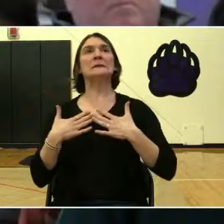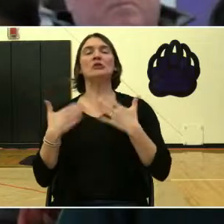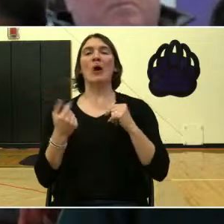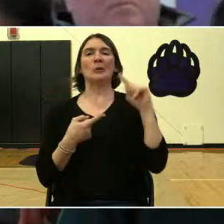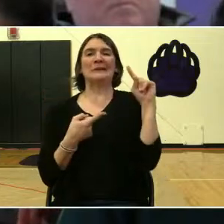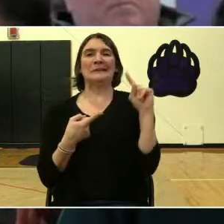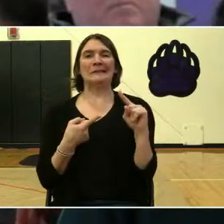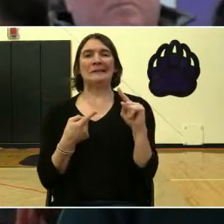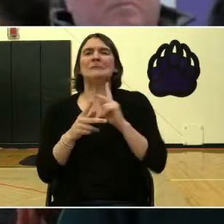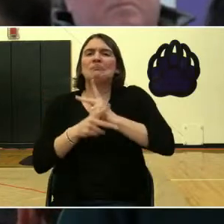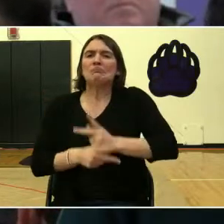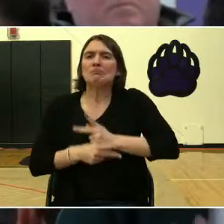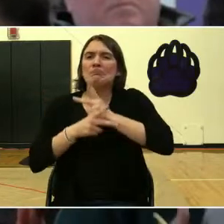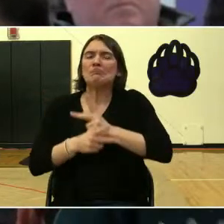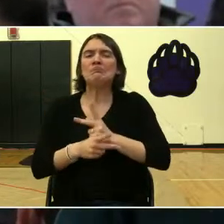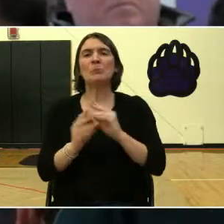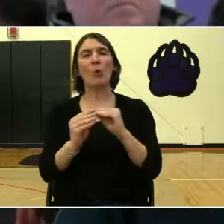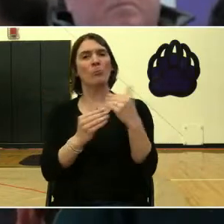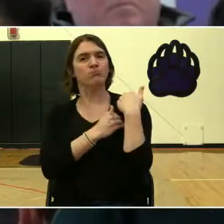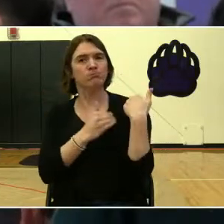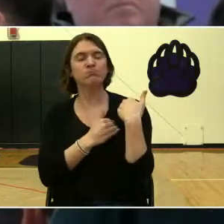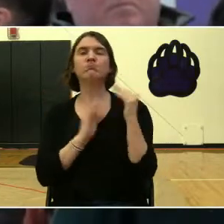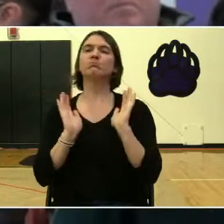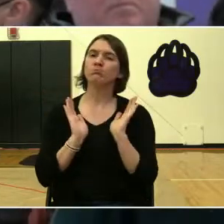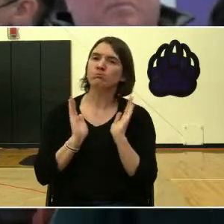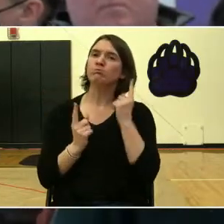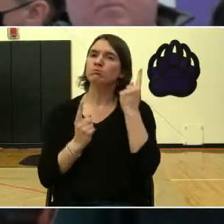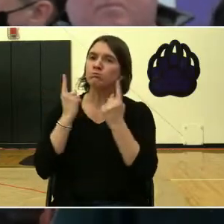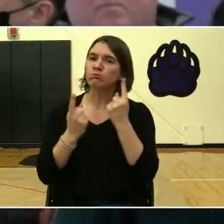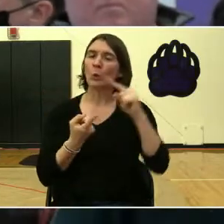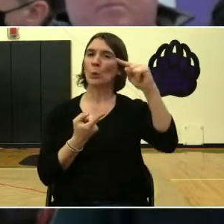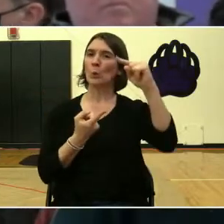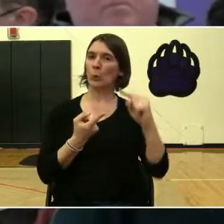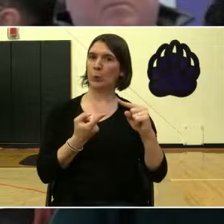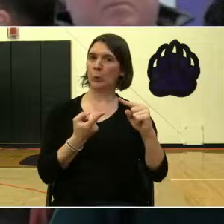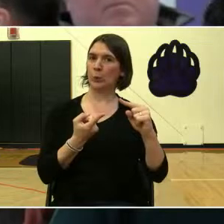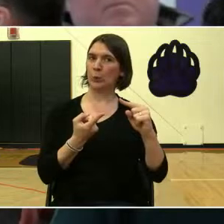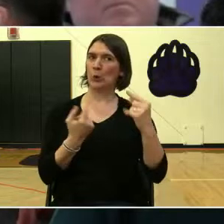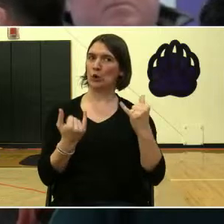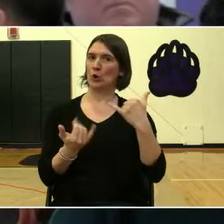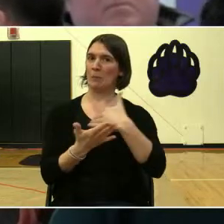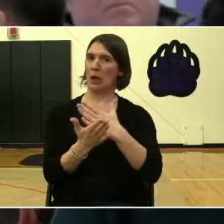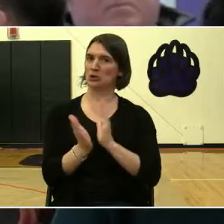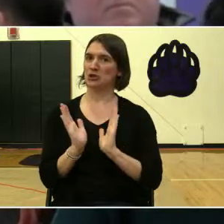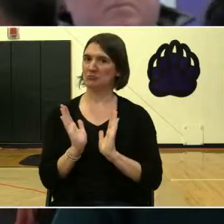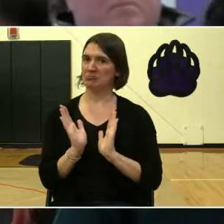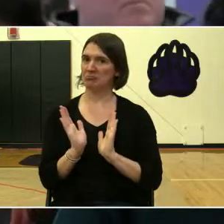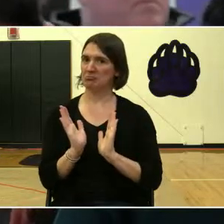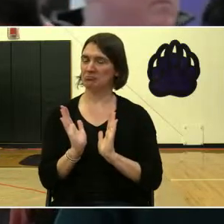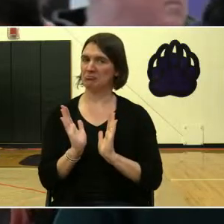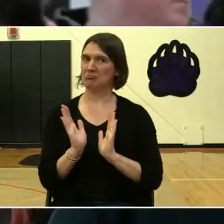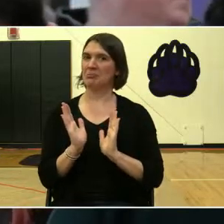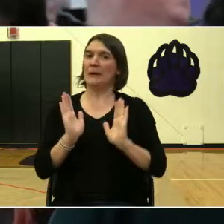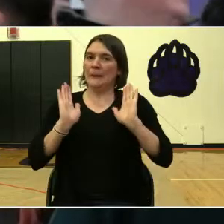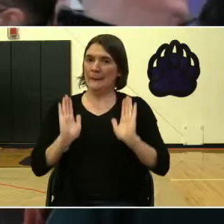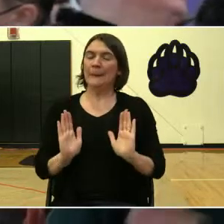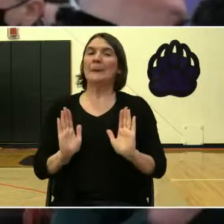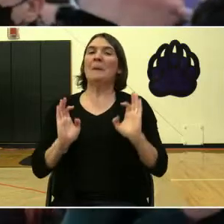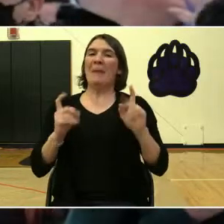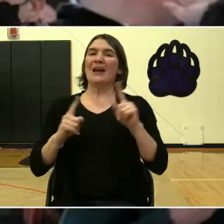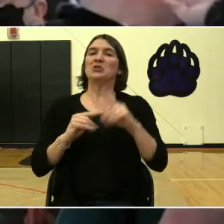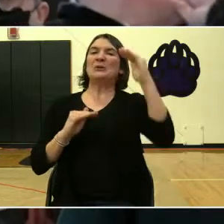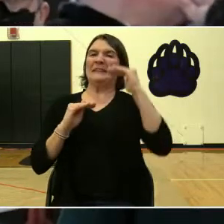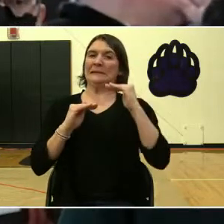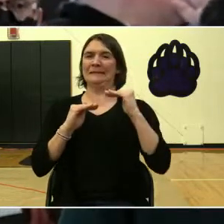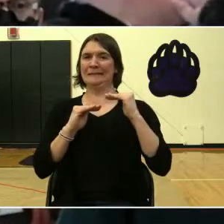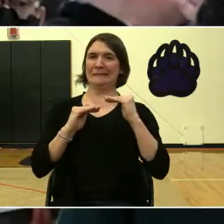at this point let's be fiscally responsible let's reduce the budget that we have get back to where about